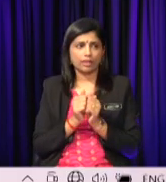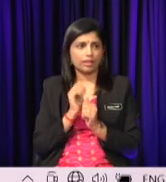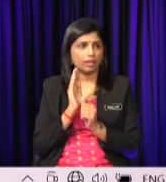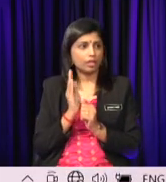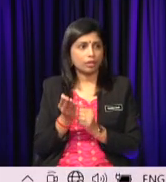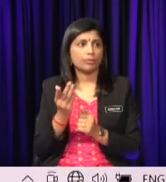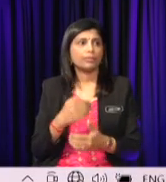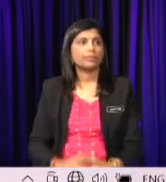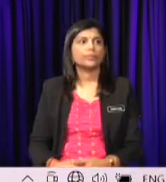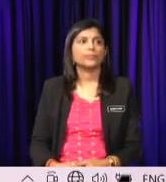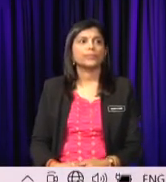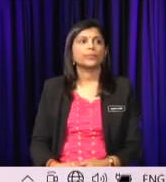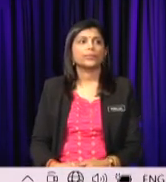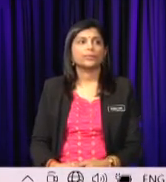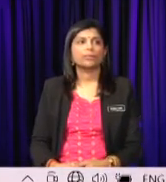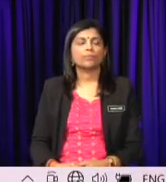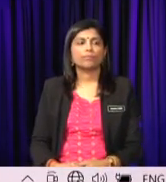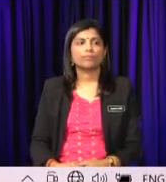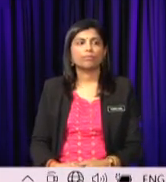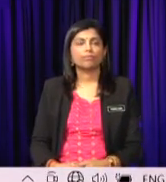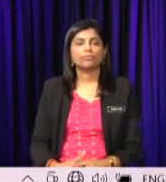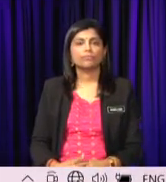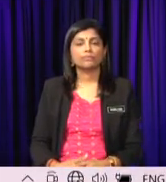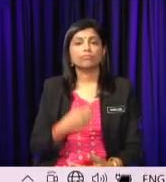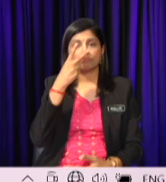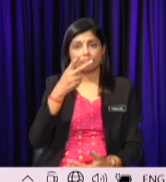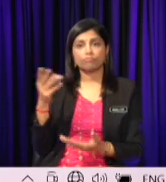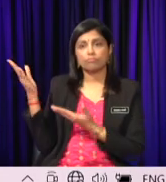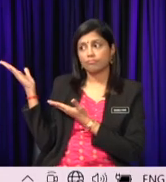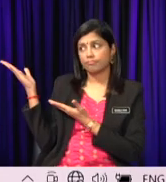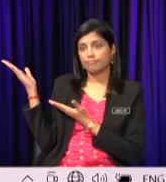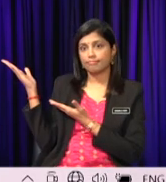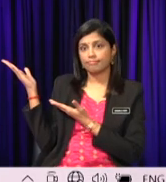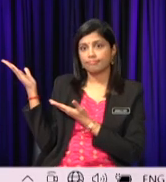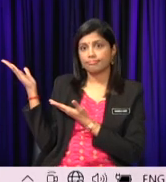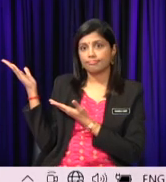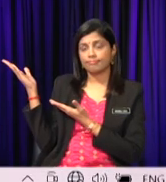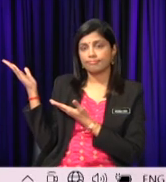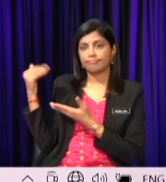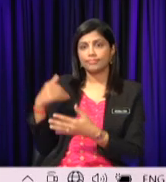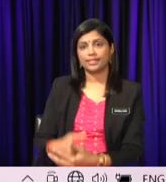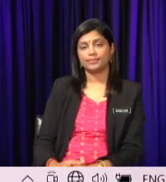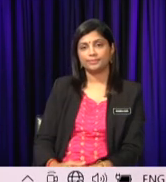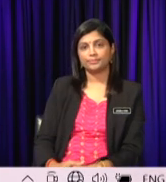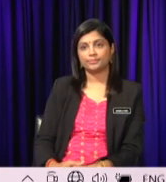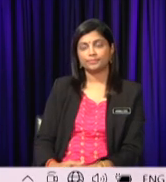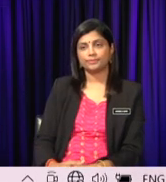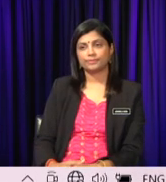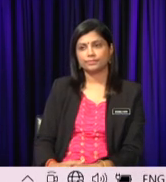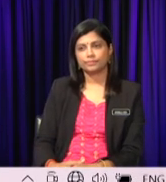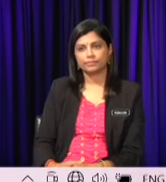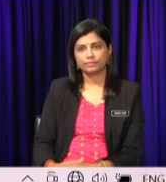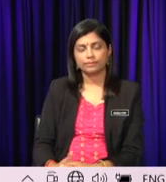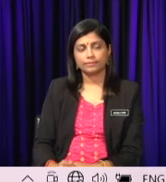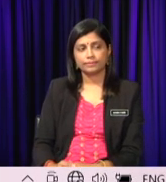I'm going to share now. Okay? So these are some sample phrases that you can use. But before that, let's just go through very